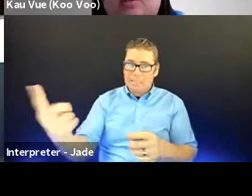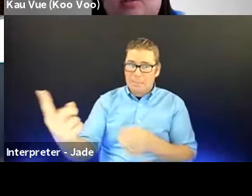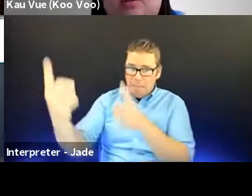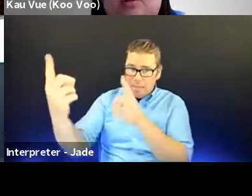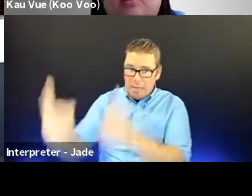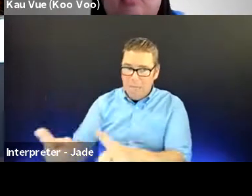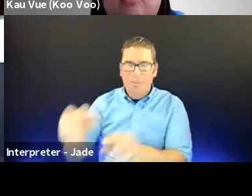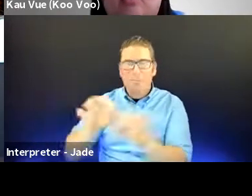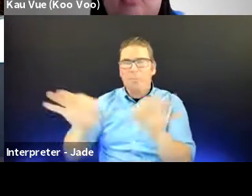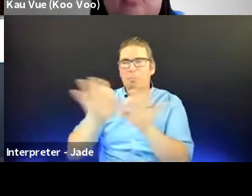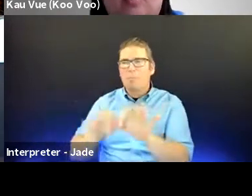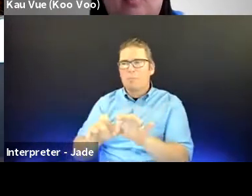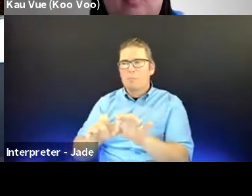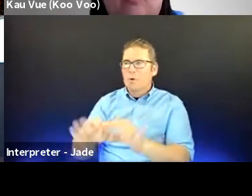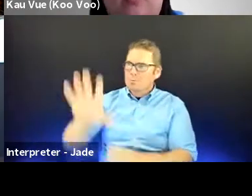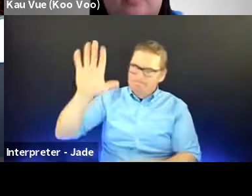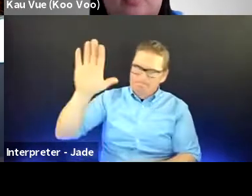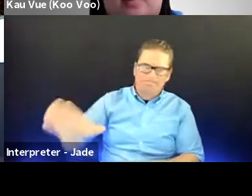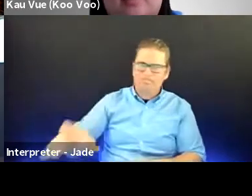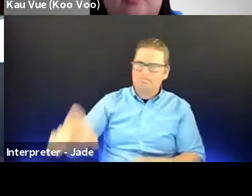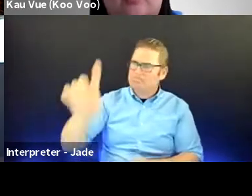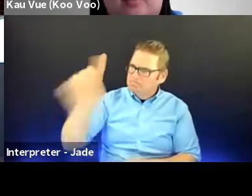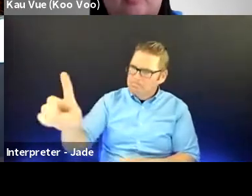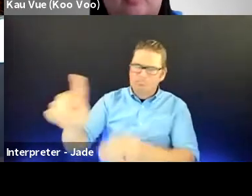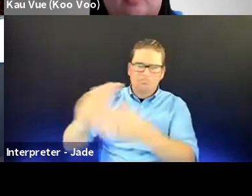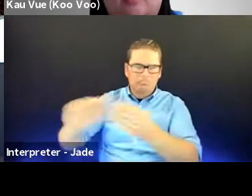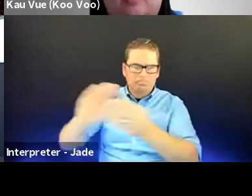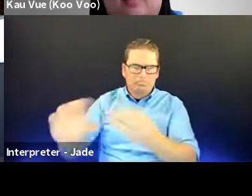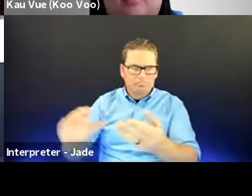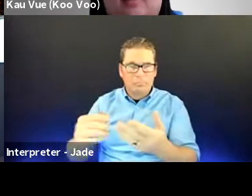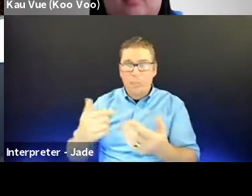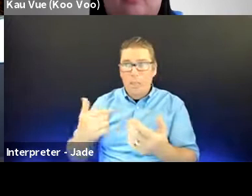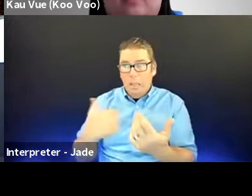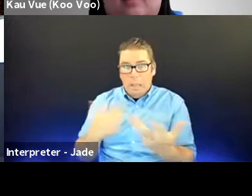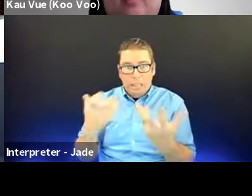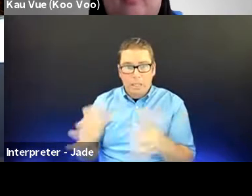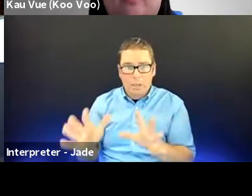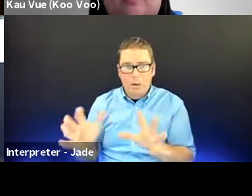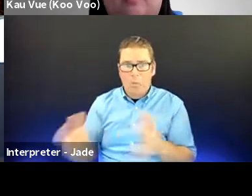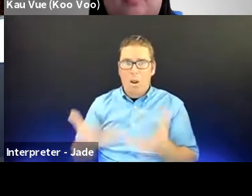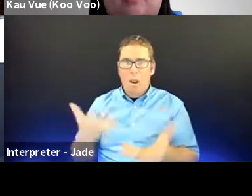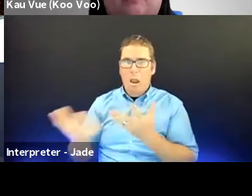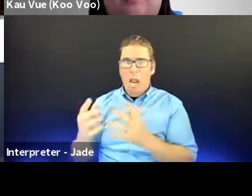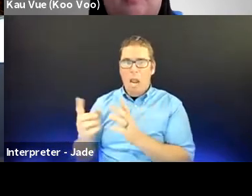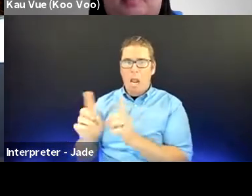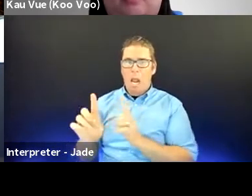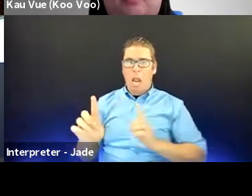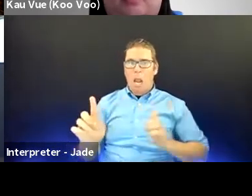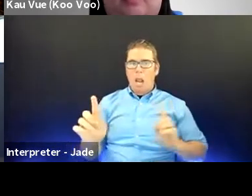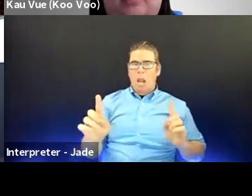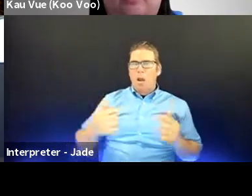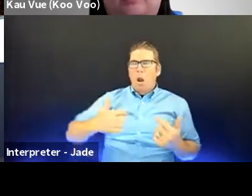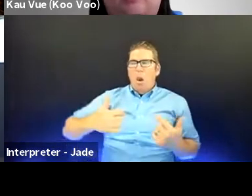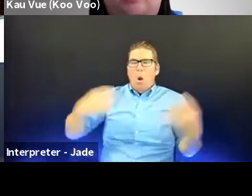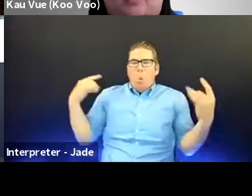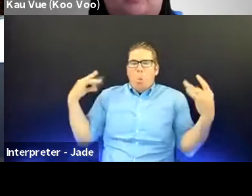first, but you know, you don't wanna fall victim to the bystander effect, thinking that, if I don't say something, maybe somebody else will